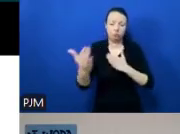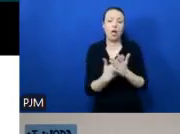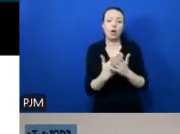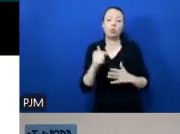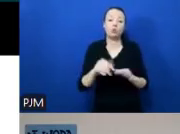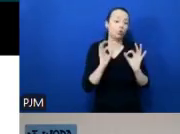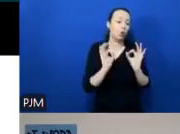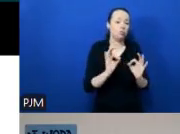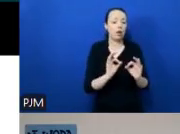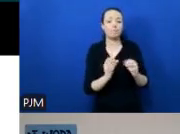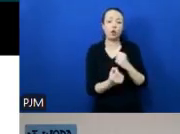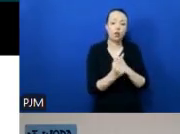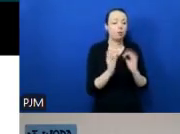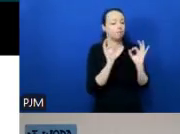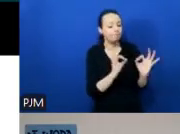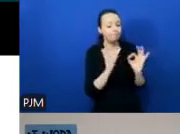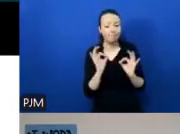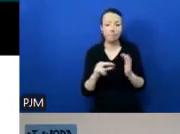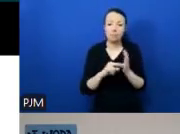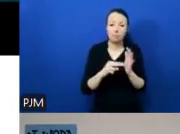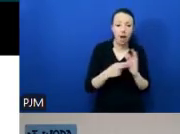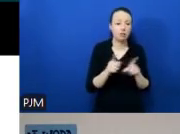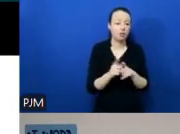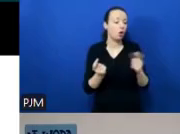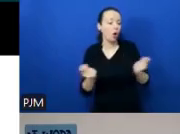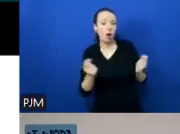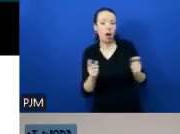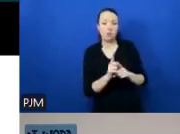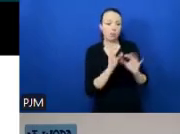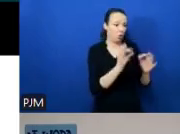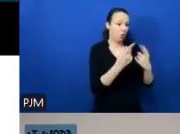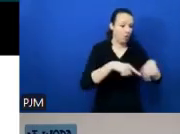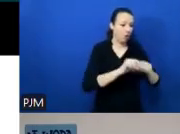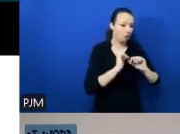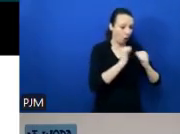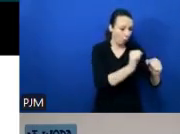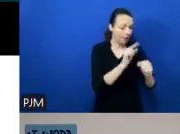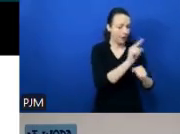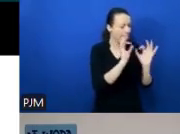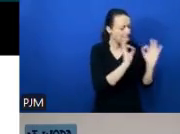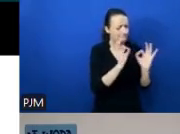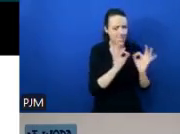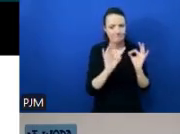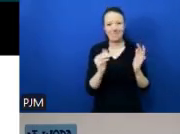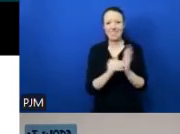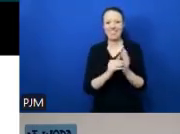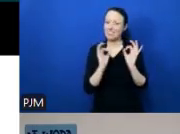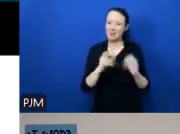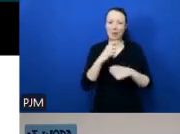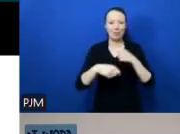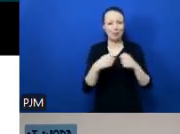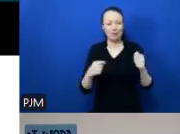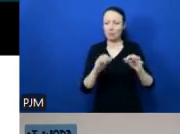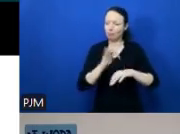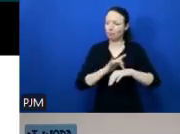it needs to plan, but also to implement with a lot of consequence and determination